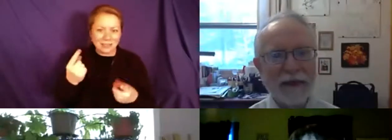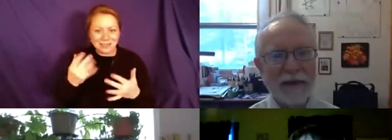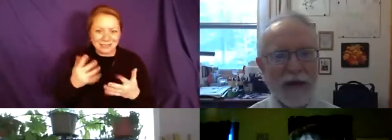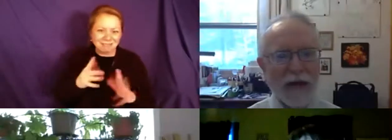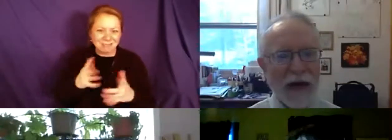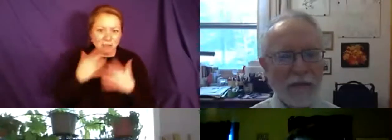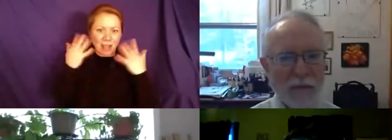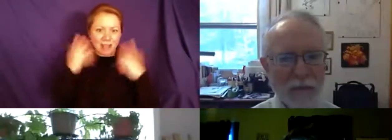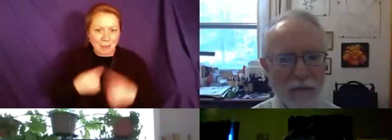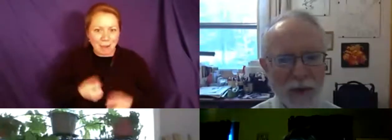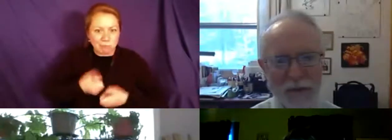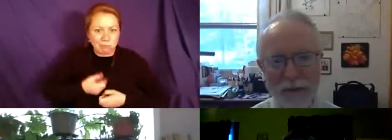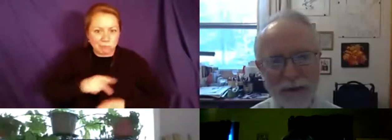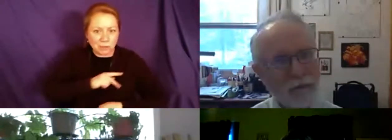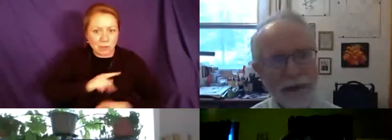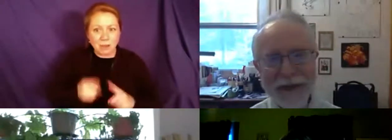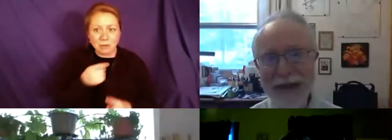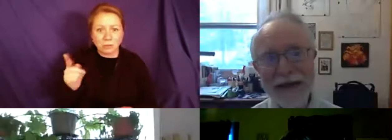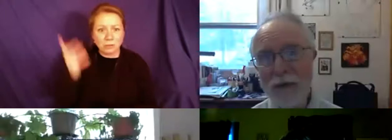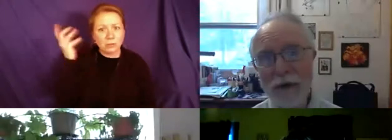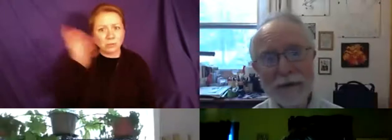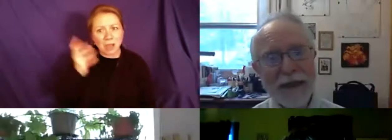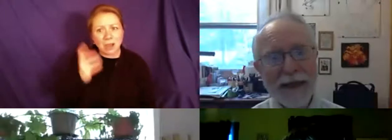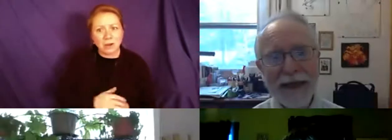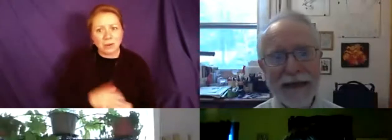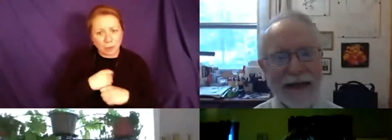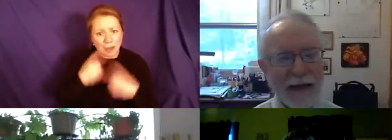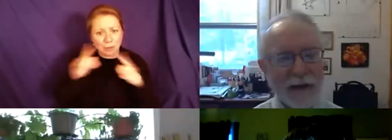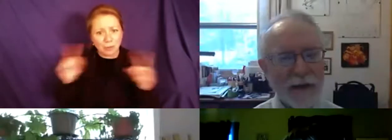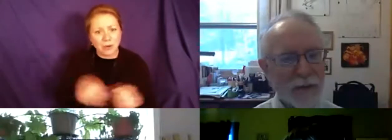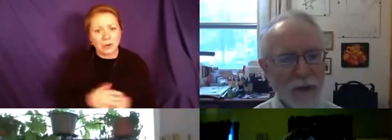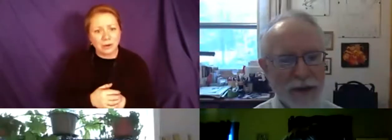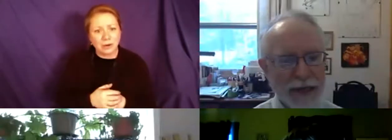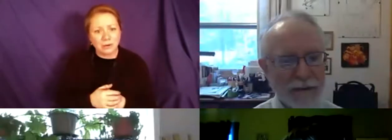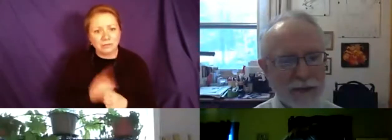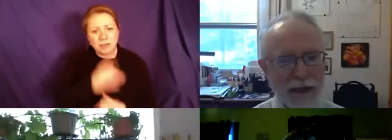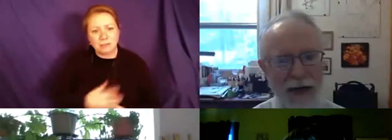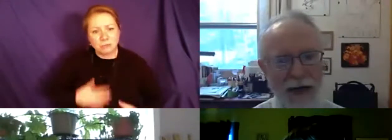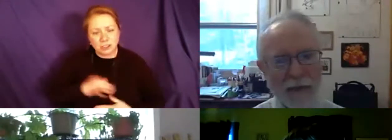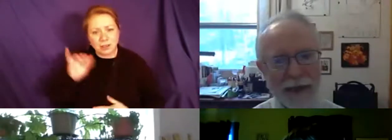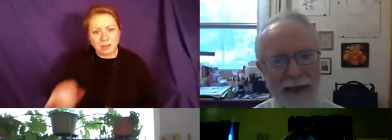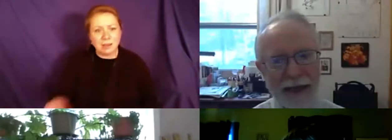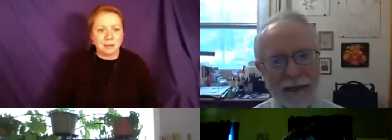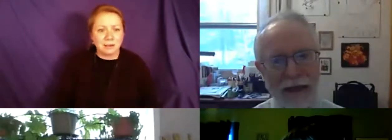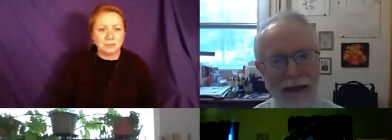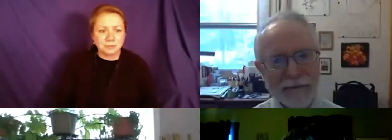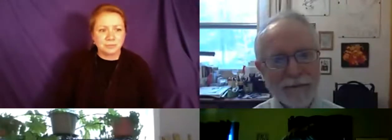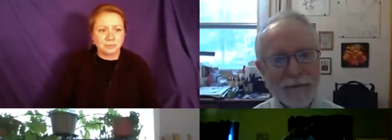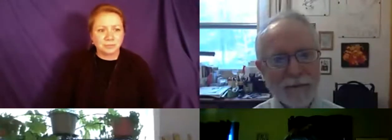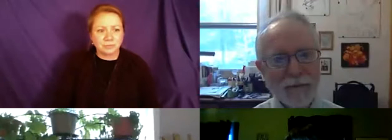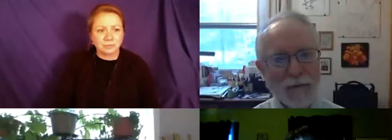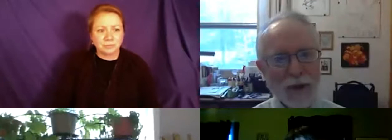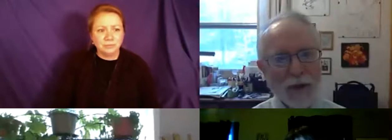about things, but you've really made it work, and I really appreciate it.